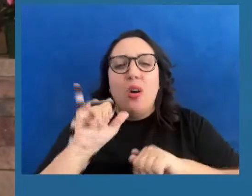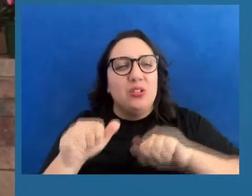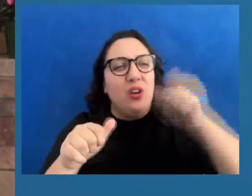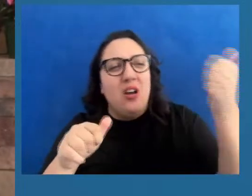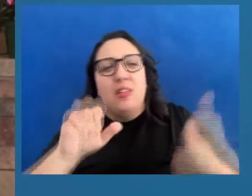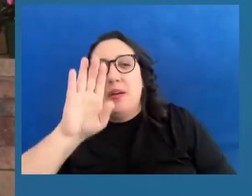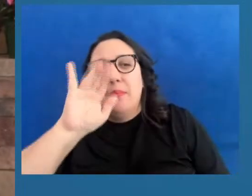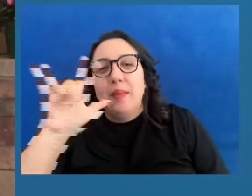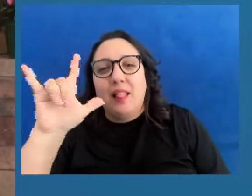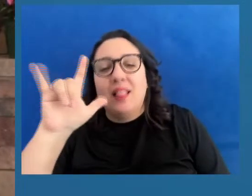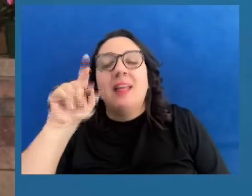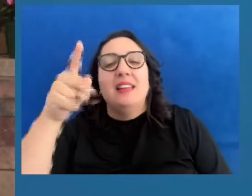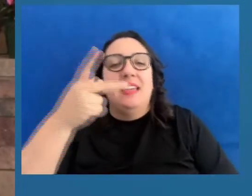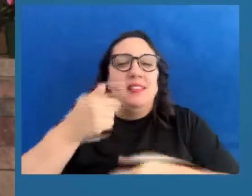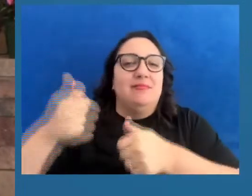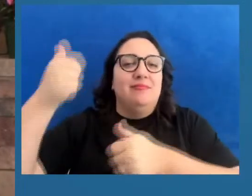supervisor.